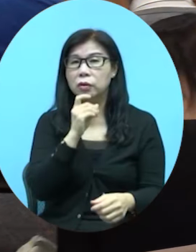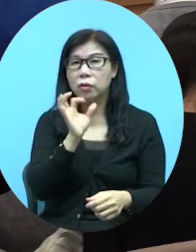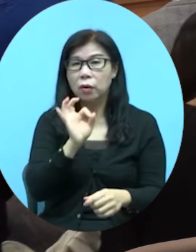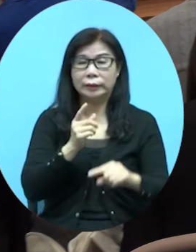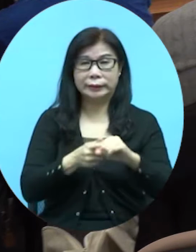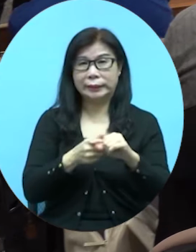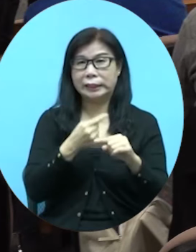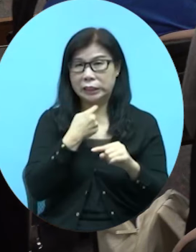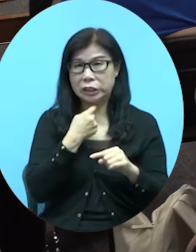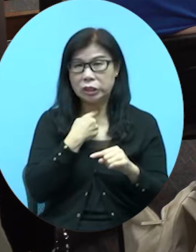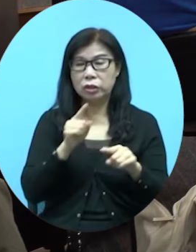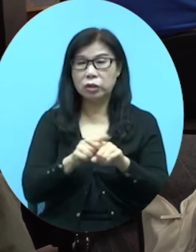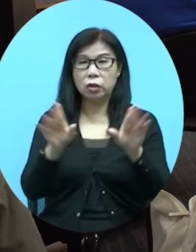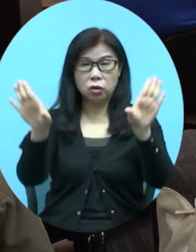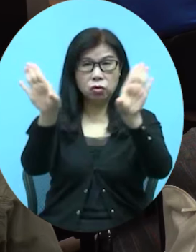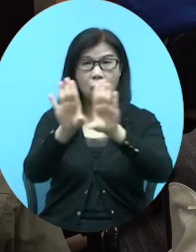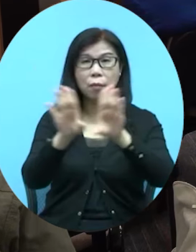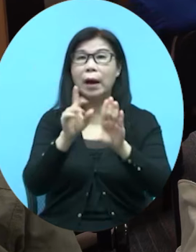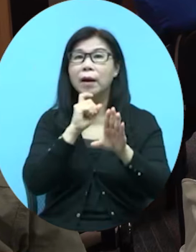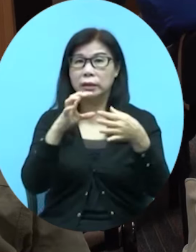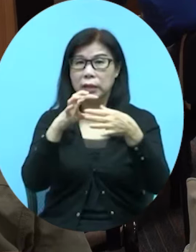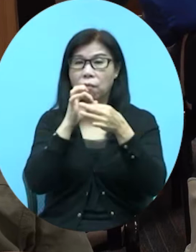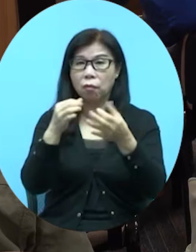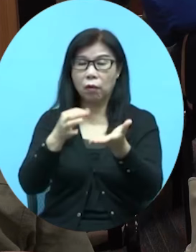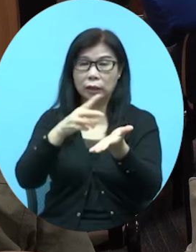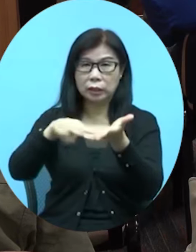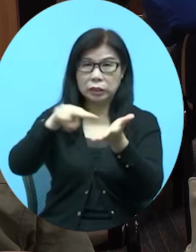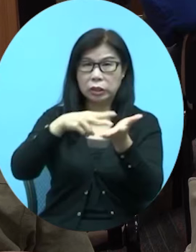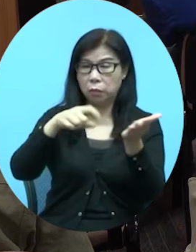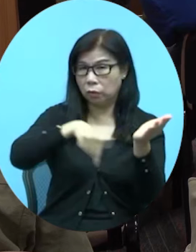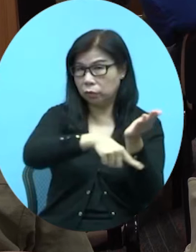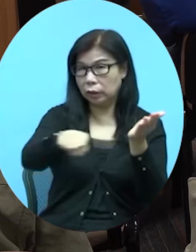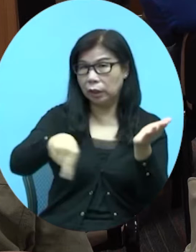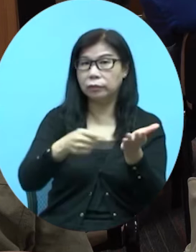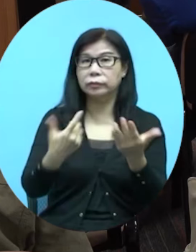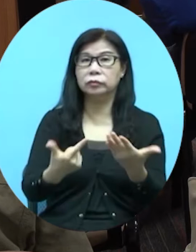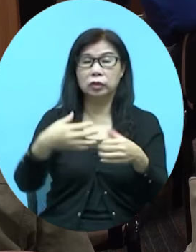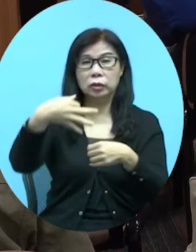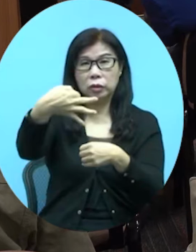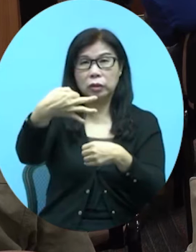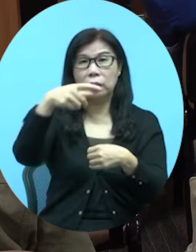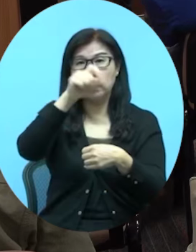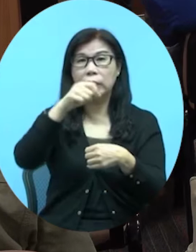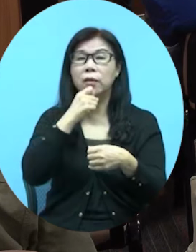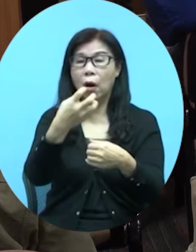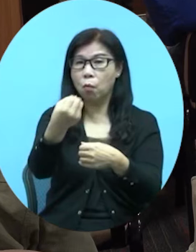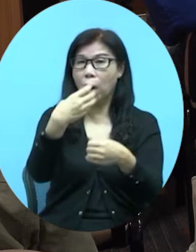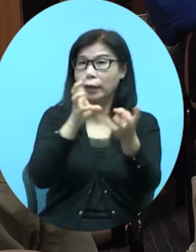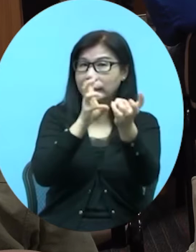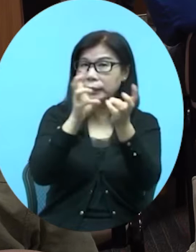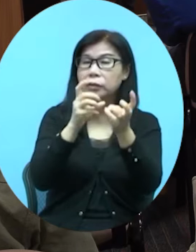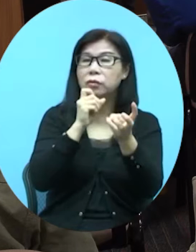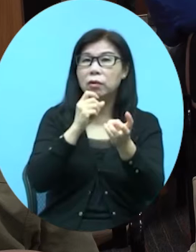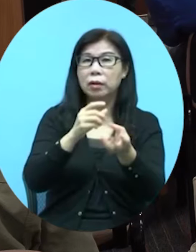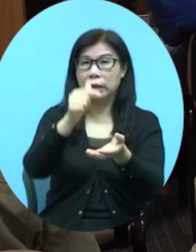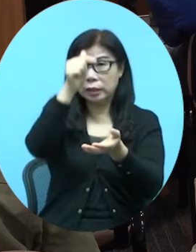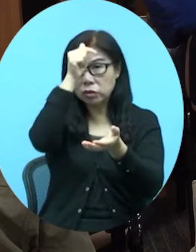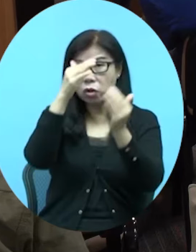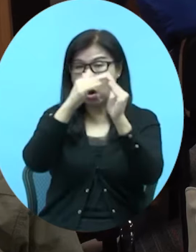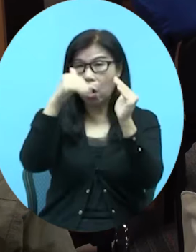to close Third question Can you tell us a little bit about the hospital where the case